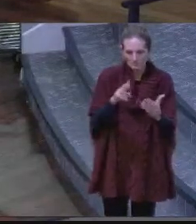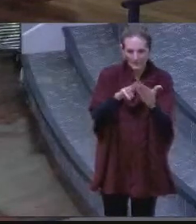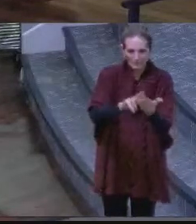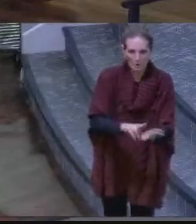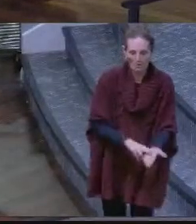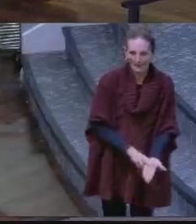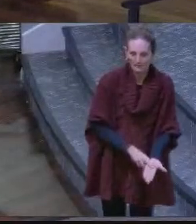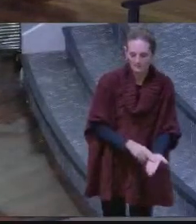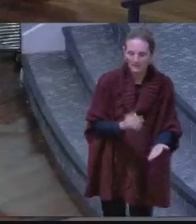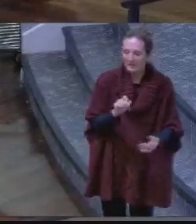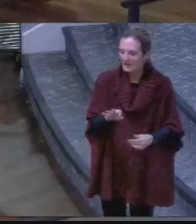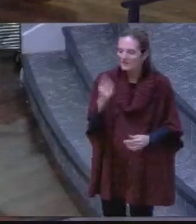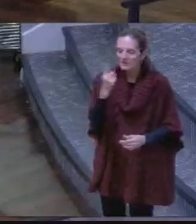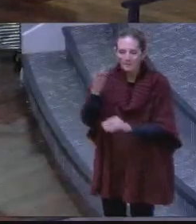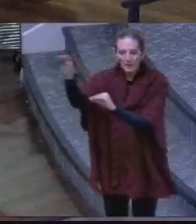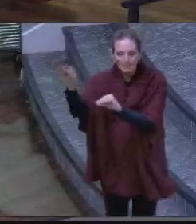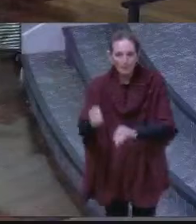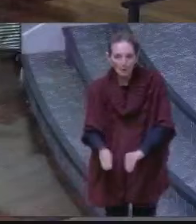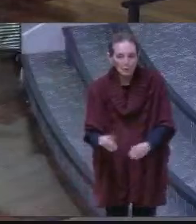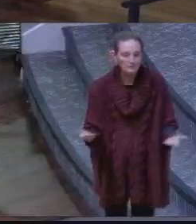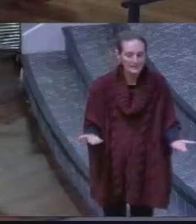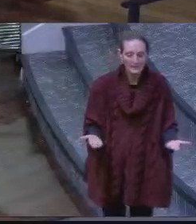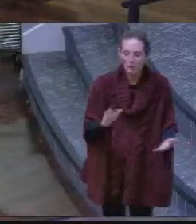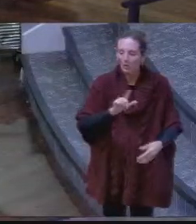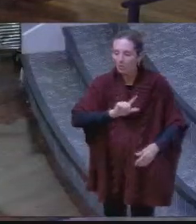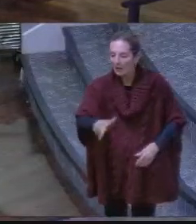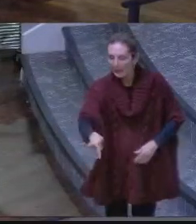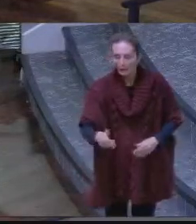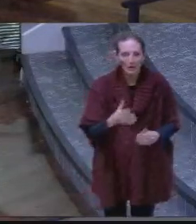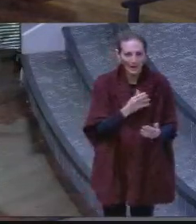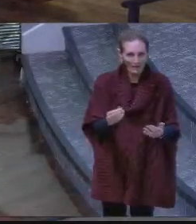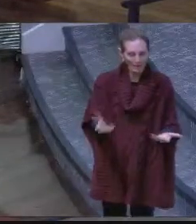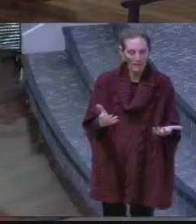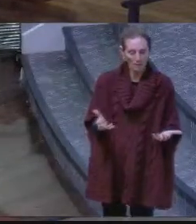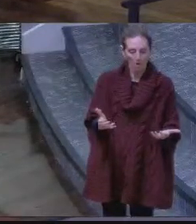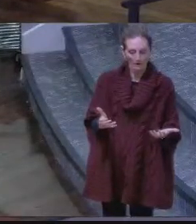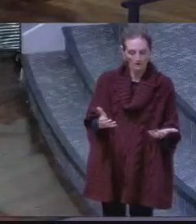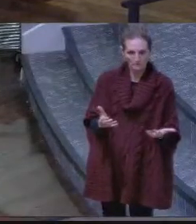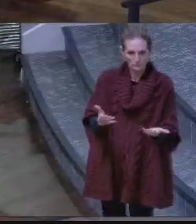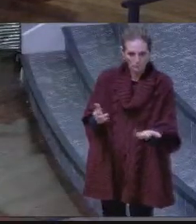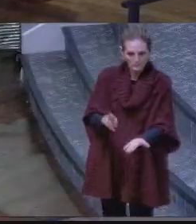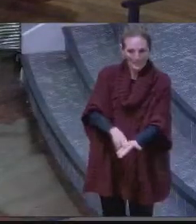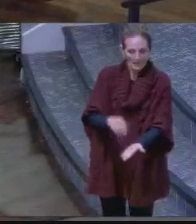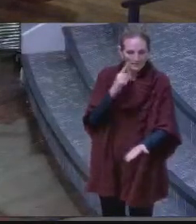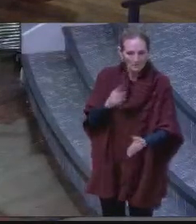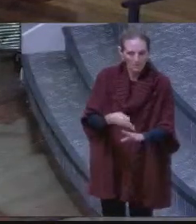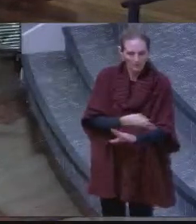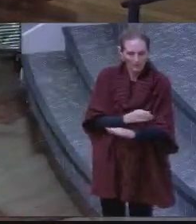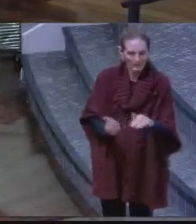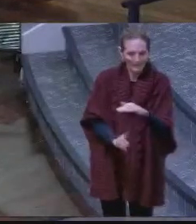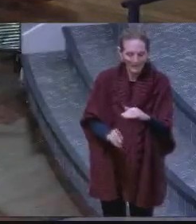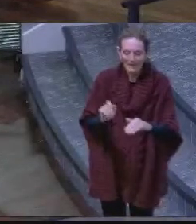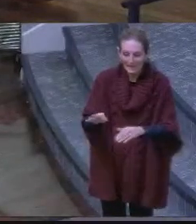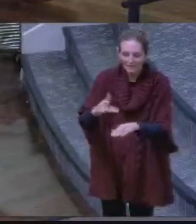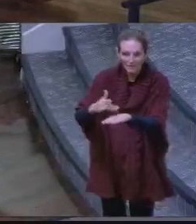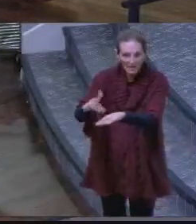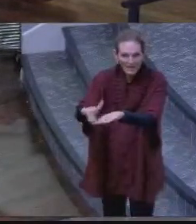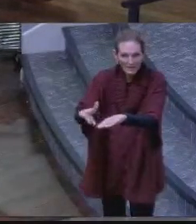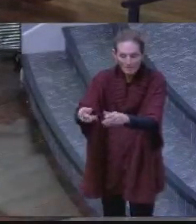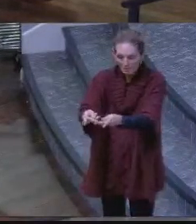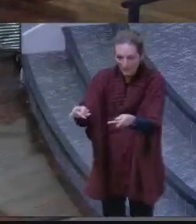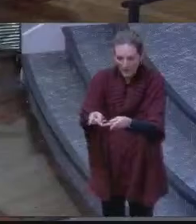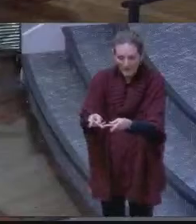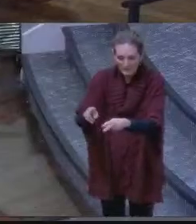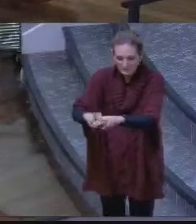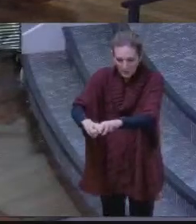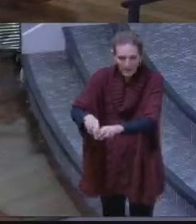our county or moves into our county and they want to enroll their child in pre-K, if the space is available, they can